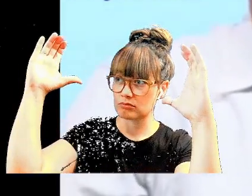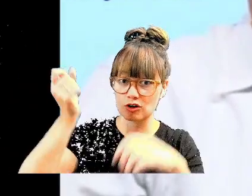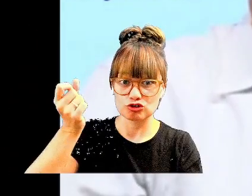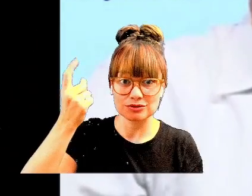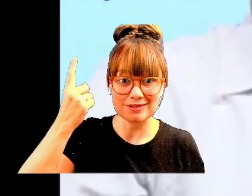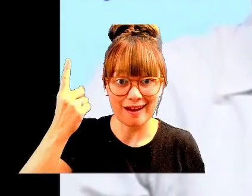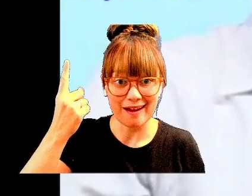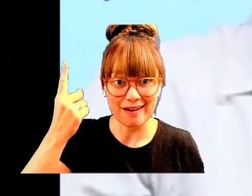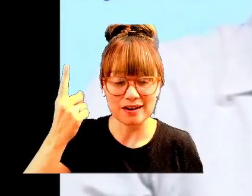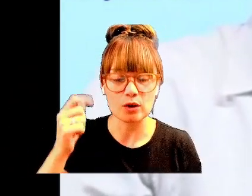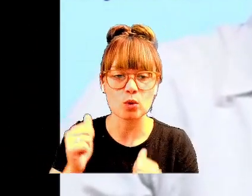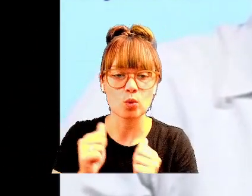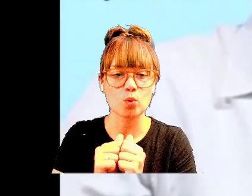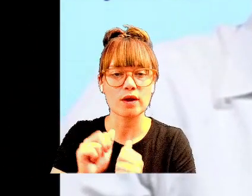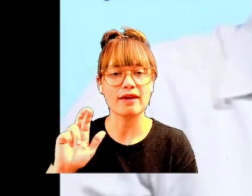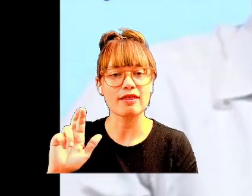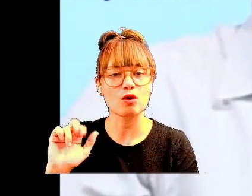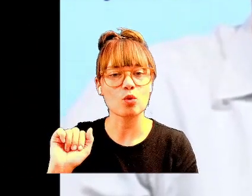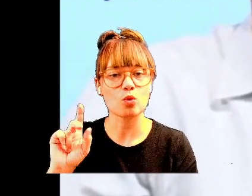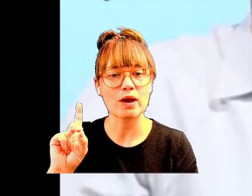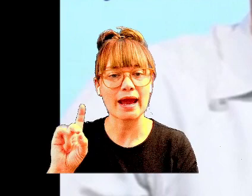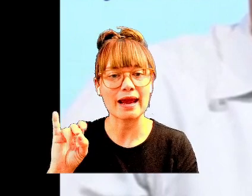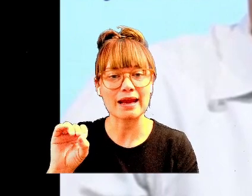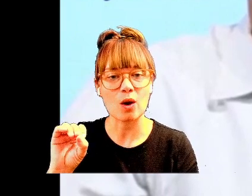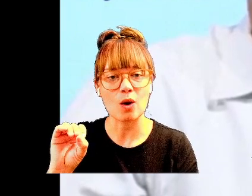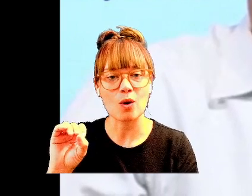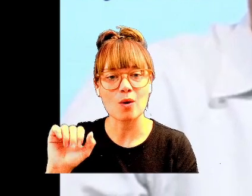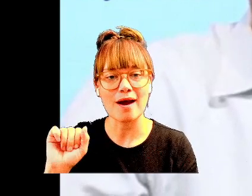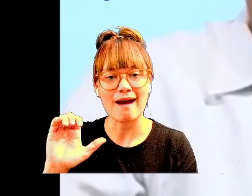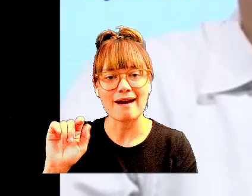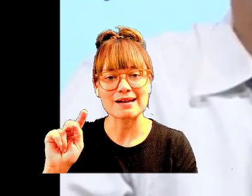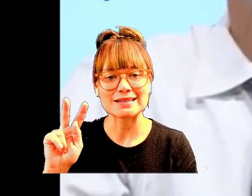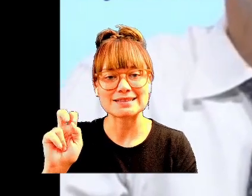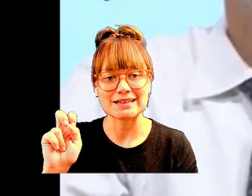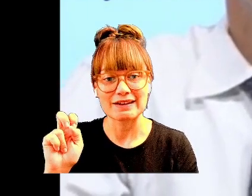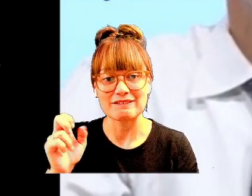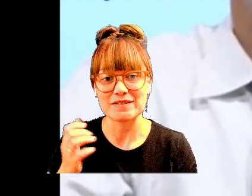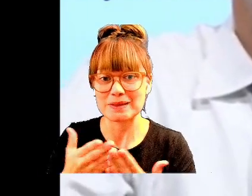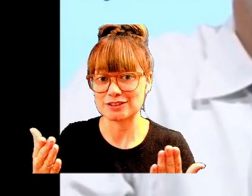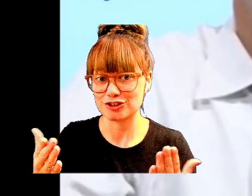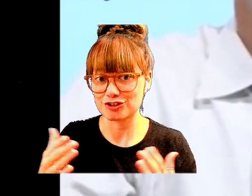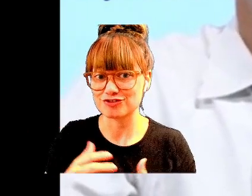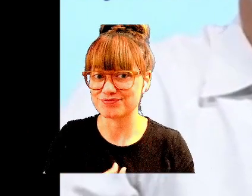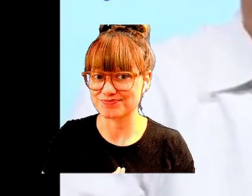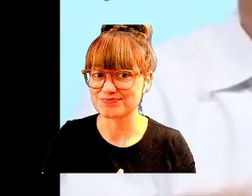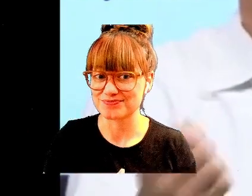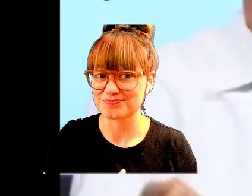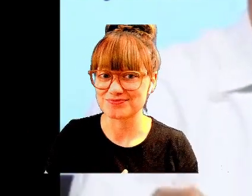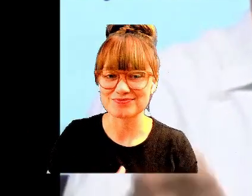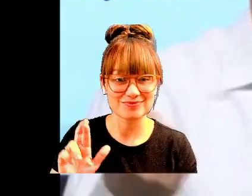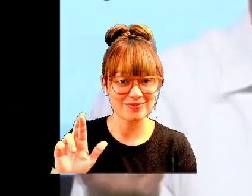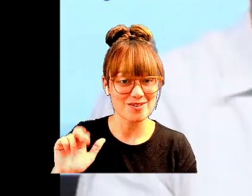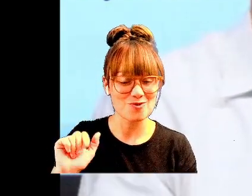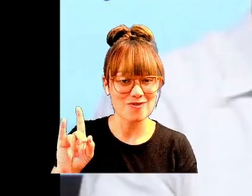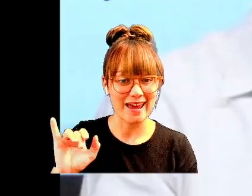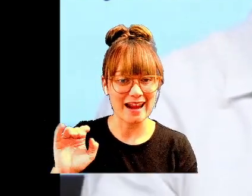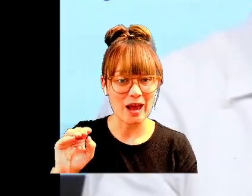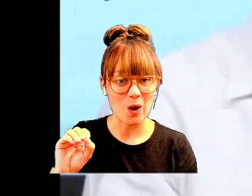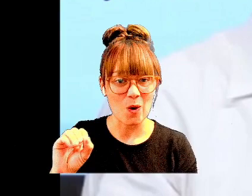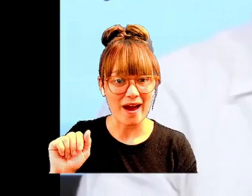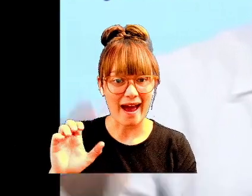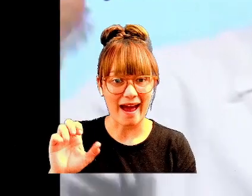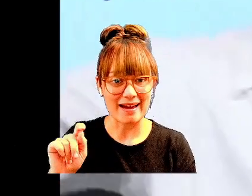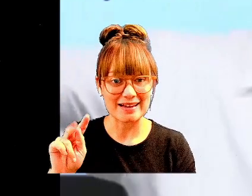is in radioactive material. Yes, radioactive material has what's called a